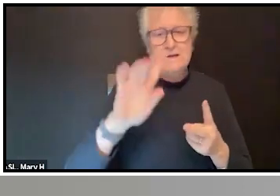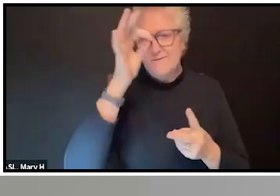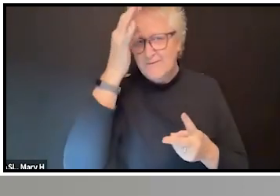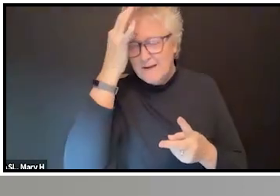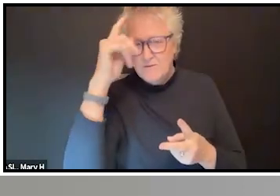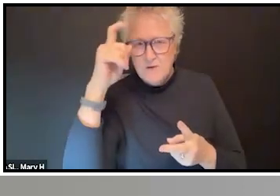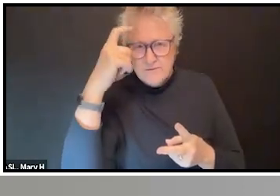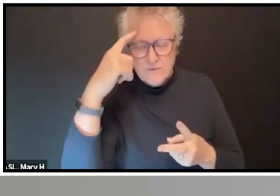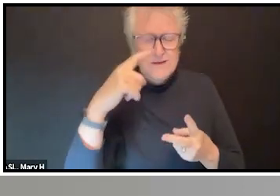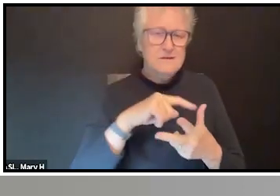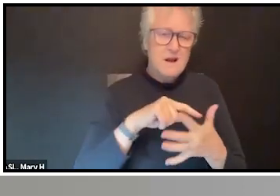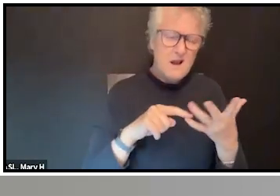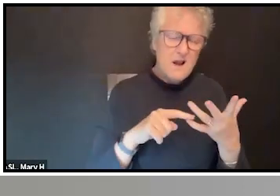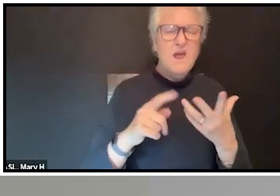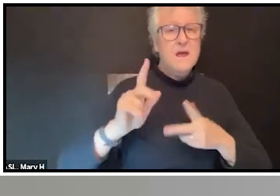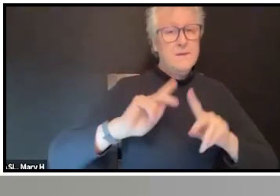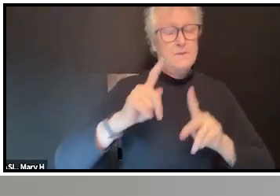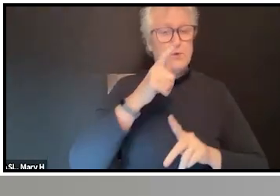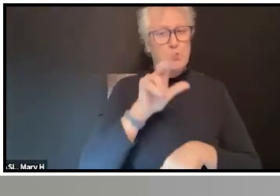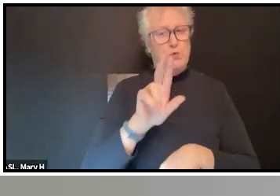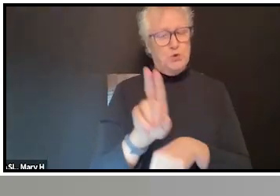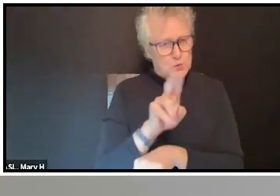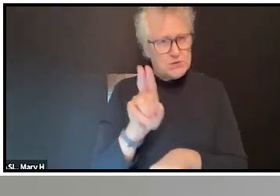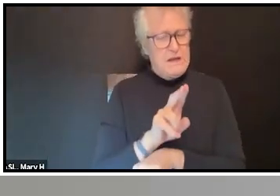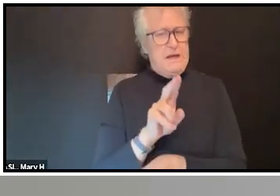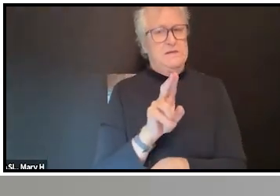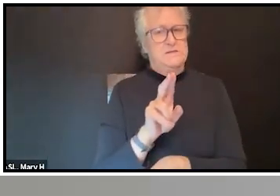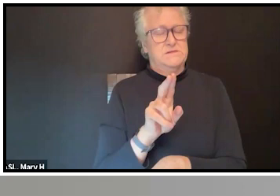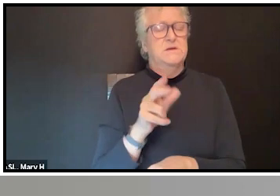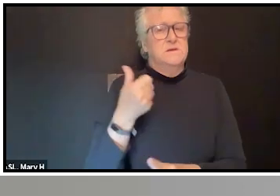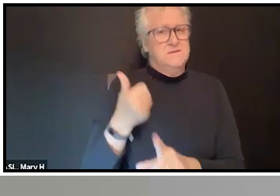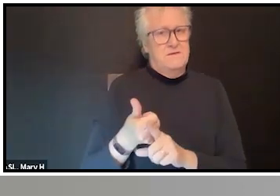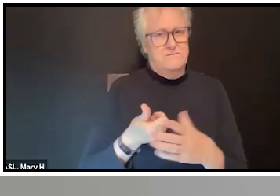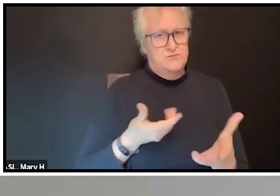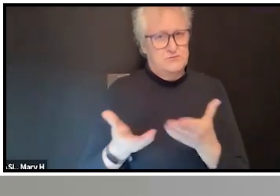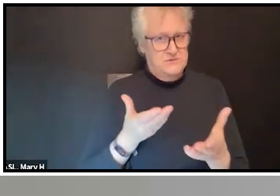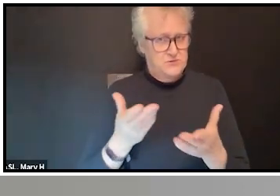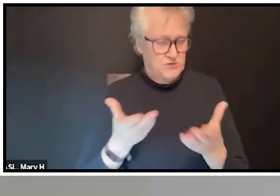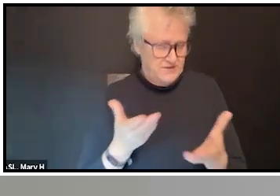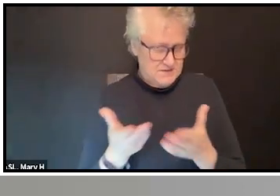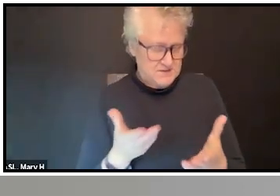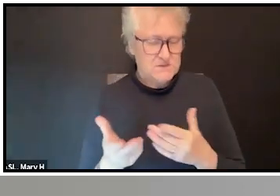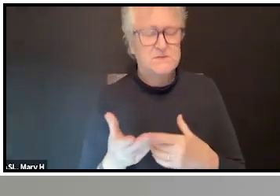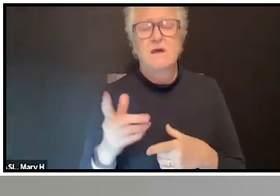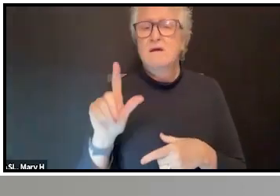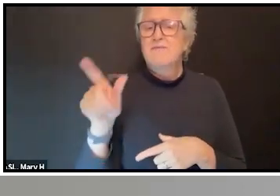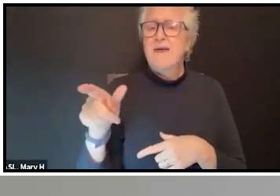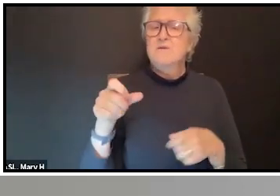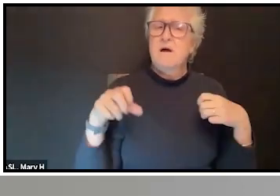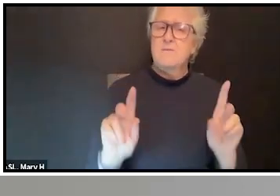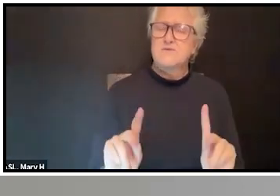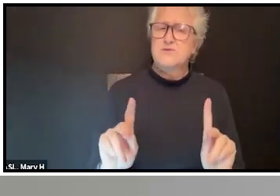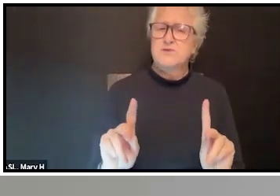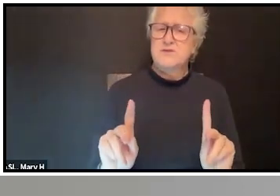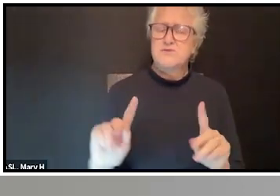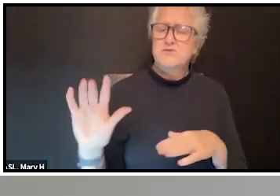utilize self-direct services, and family members. It's an opportunity to share and learn about best